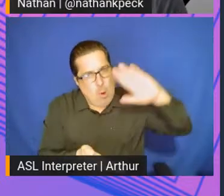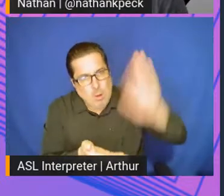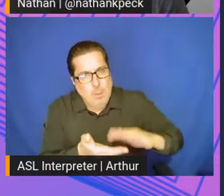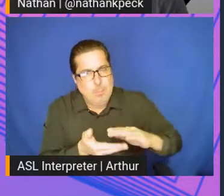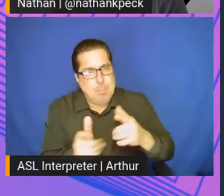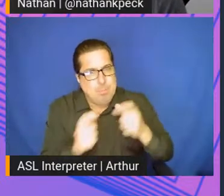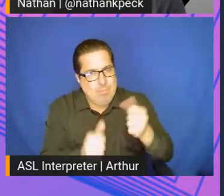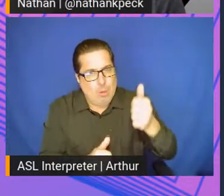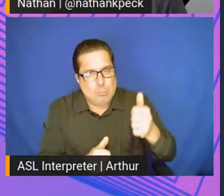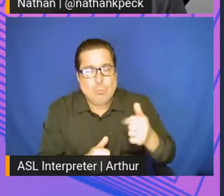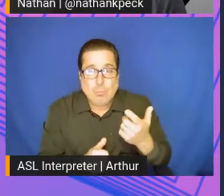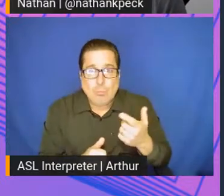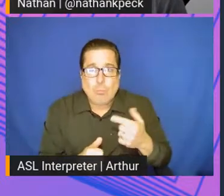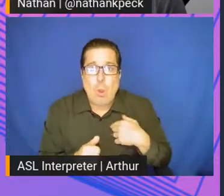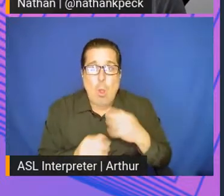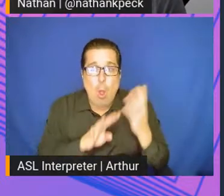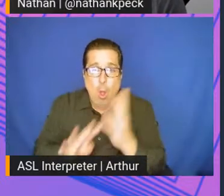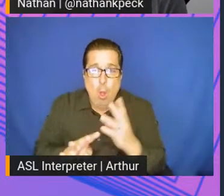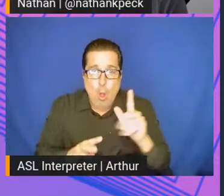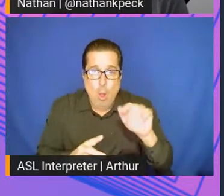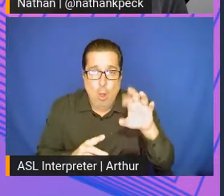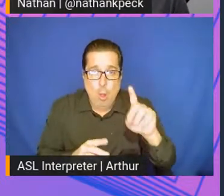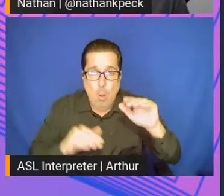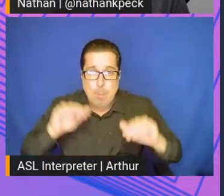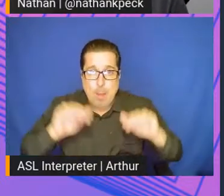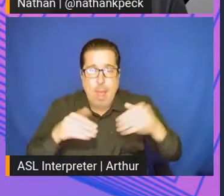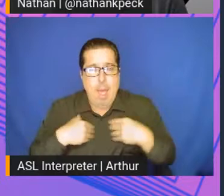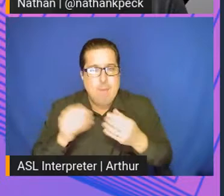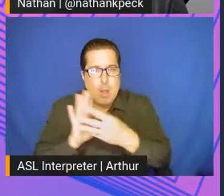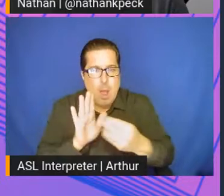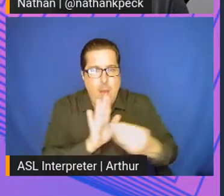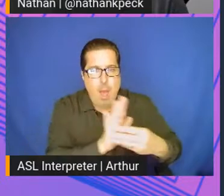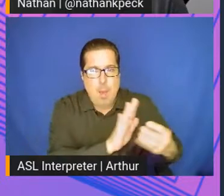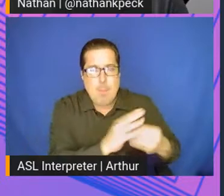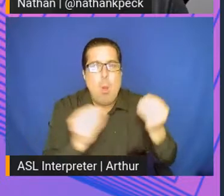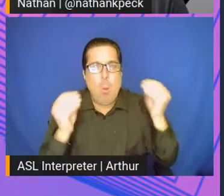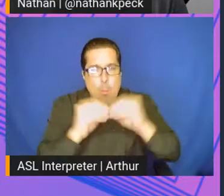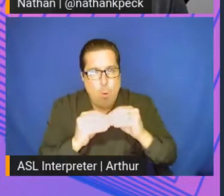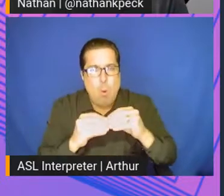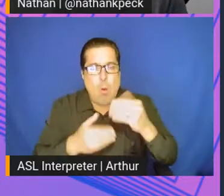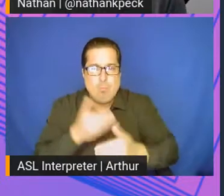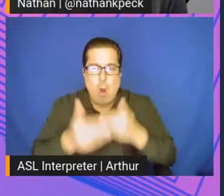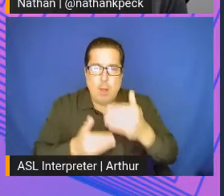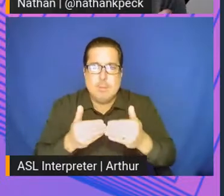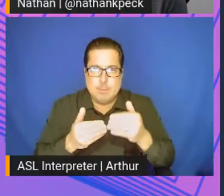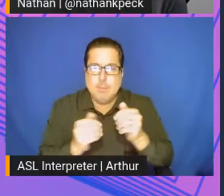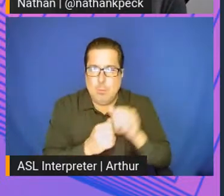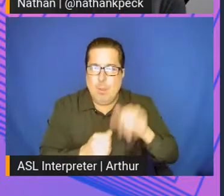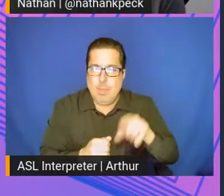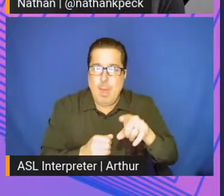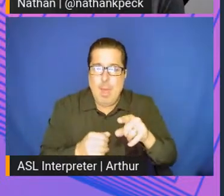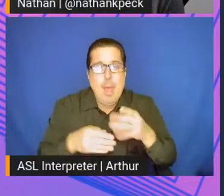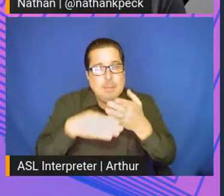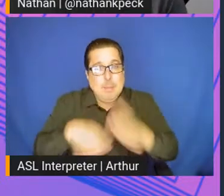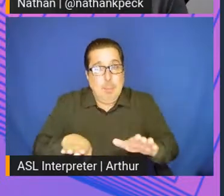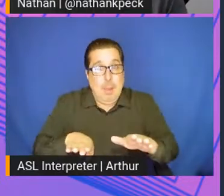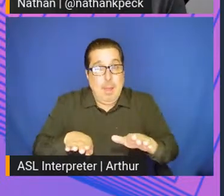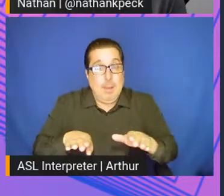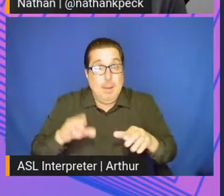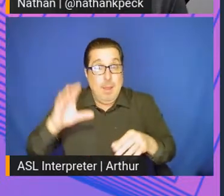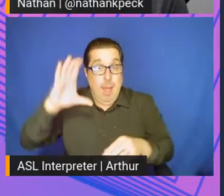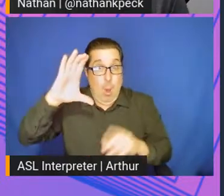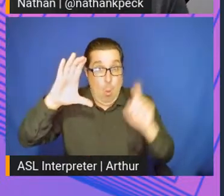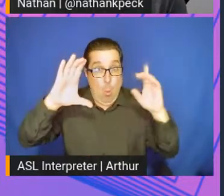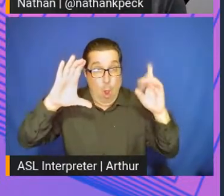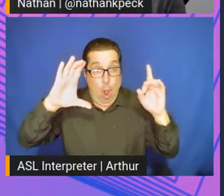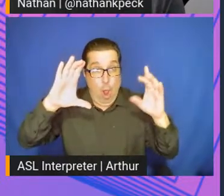balance requests across multiple copies of your application process. And so what this does, it basically splits it 50-50 in this case. Half the